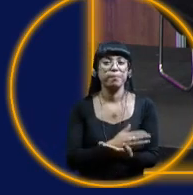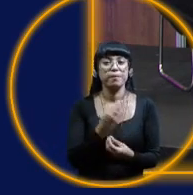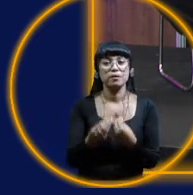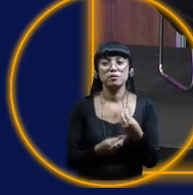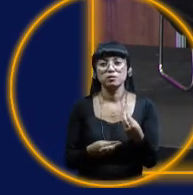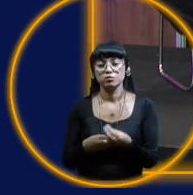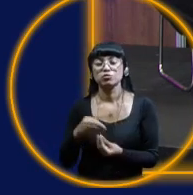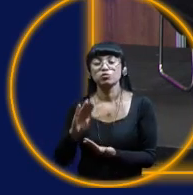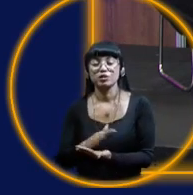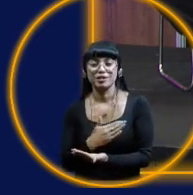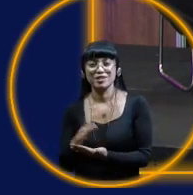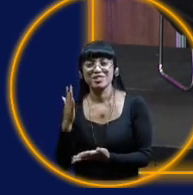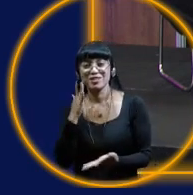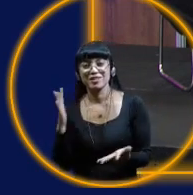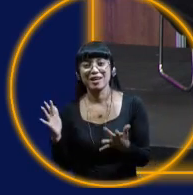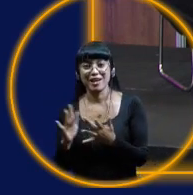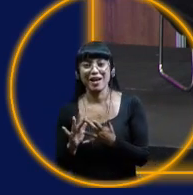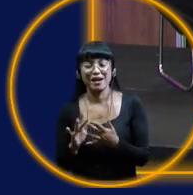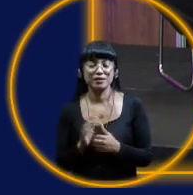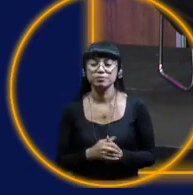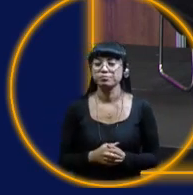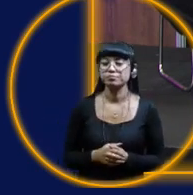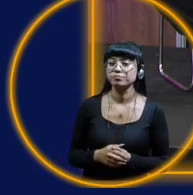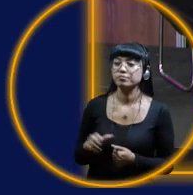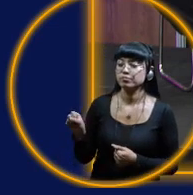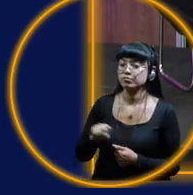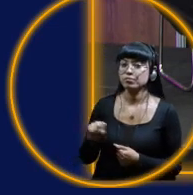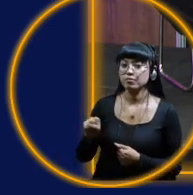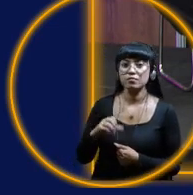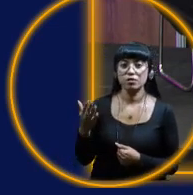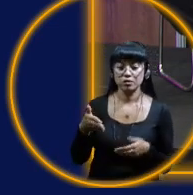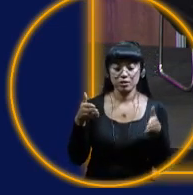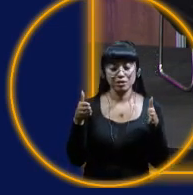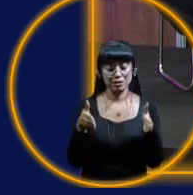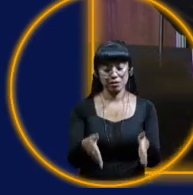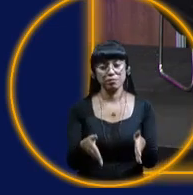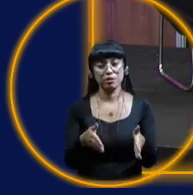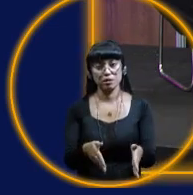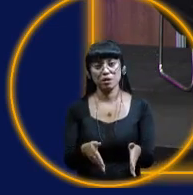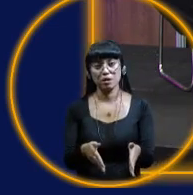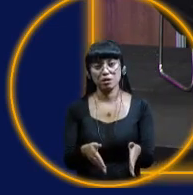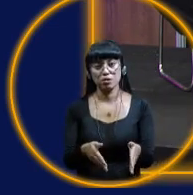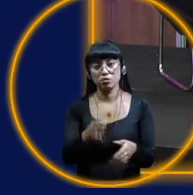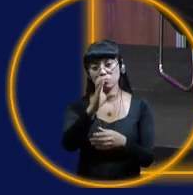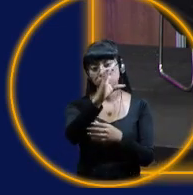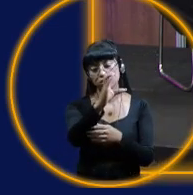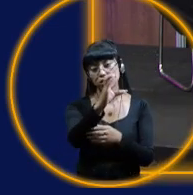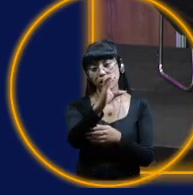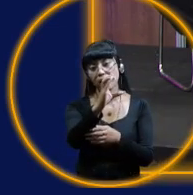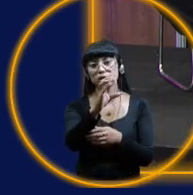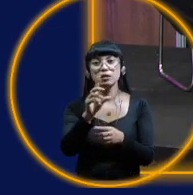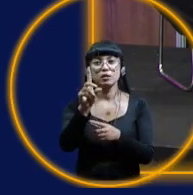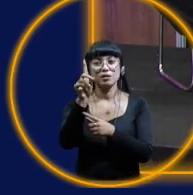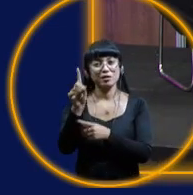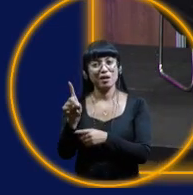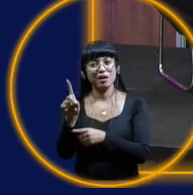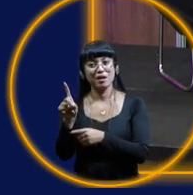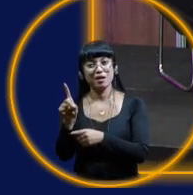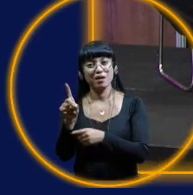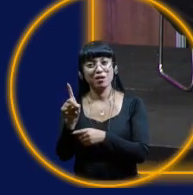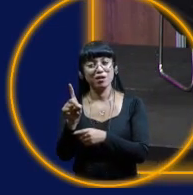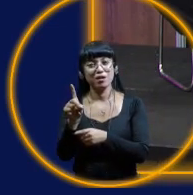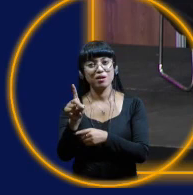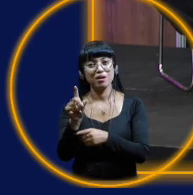C? C was cemetery. And D? D was doggy hang. Yeah, and so on. And it goes